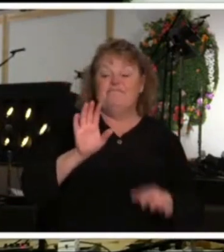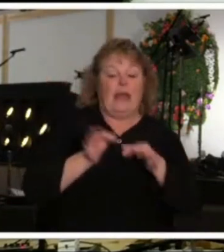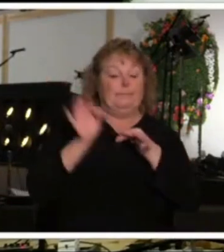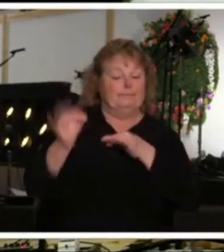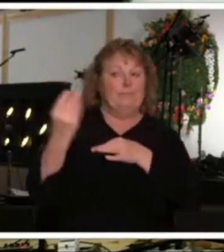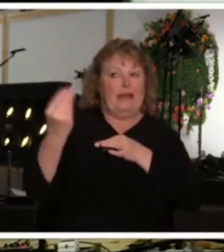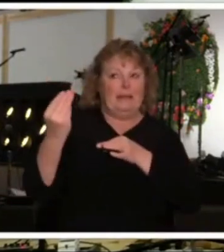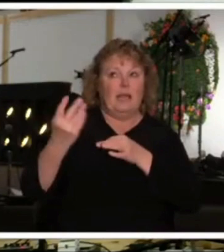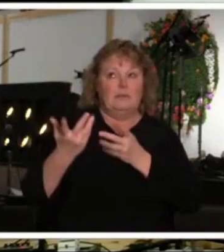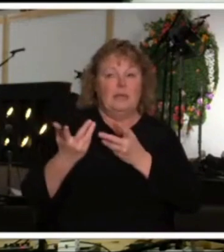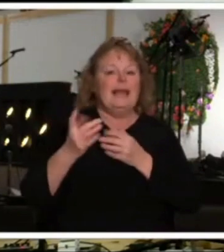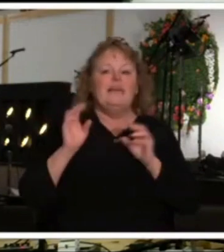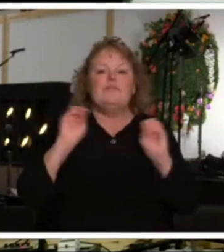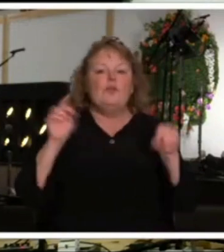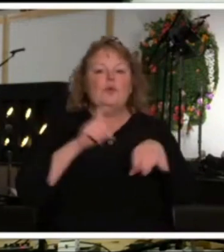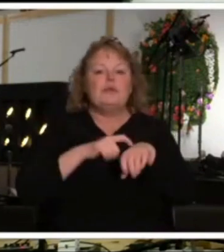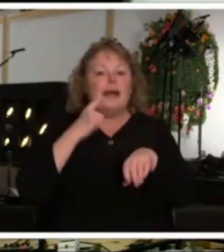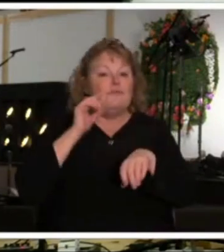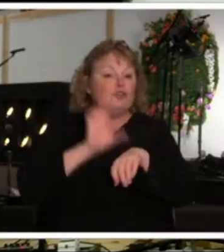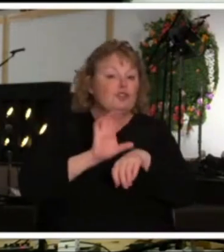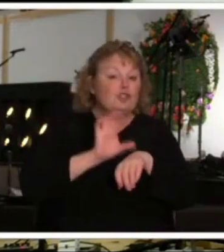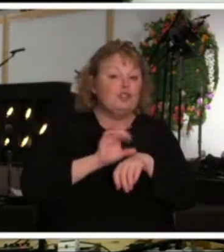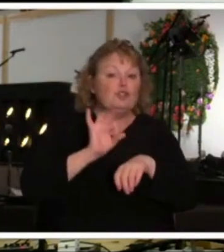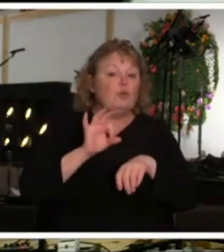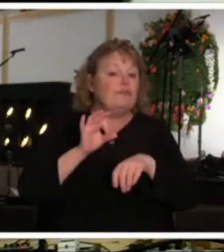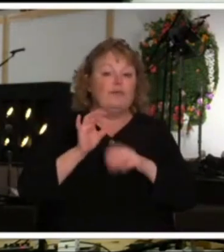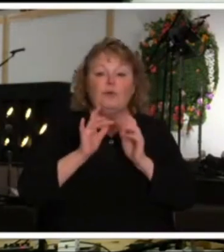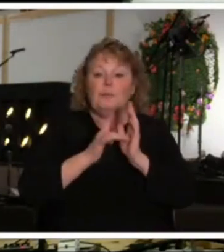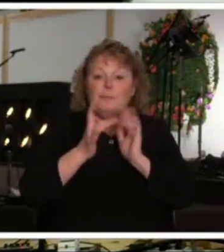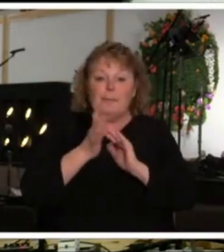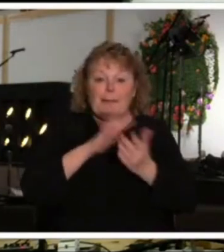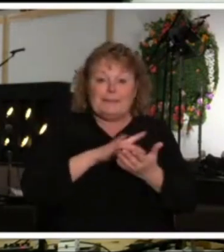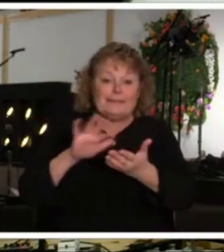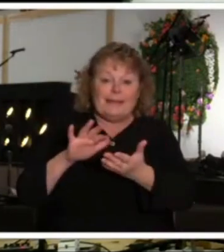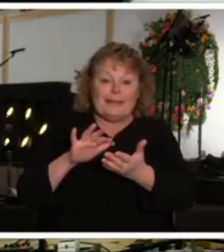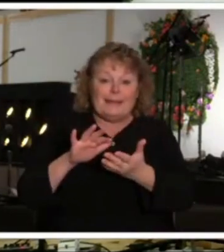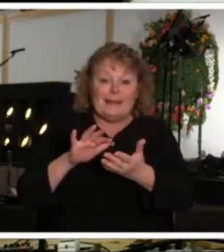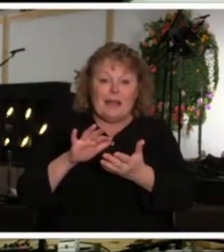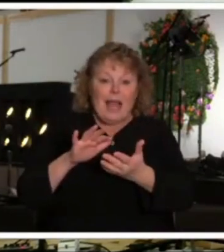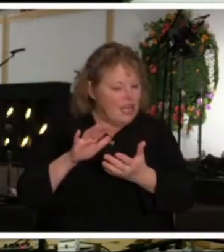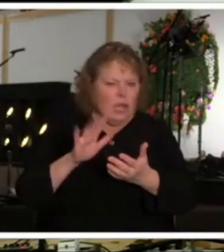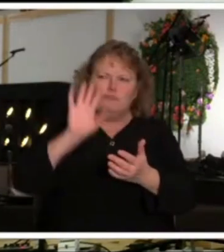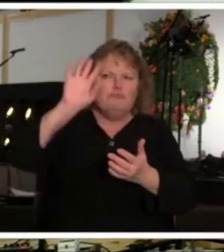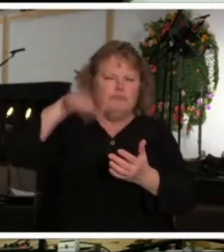time, there's probably a problem and your heart may not be where it is.